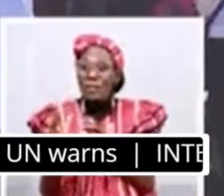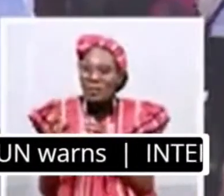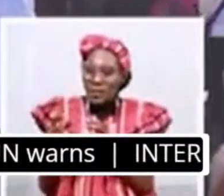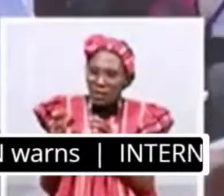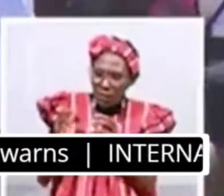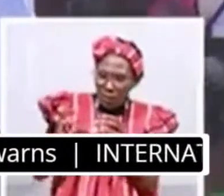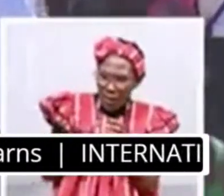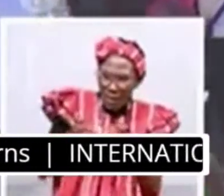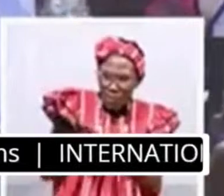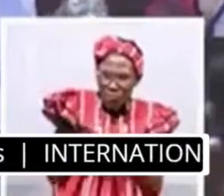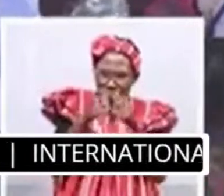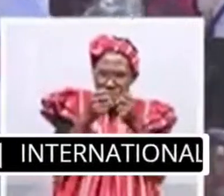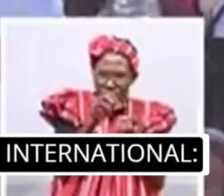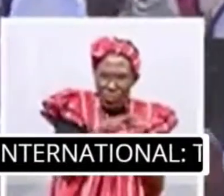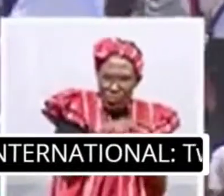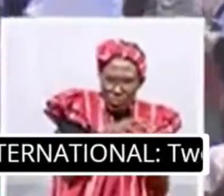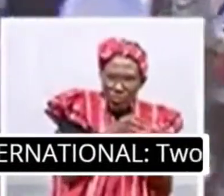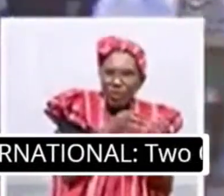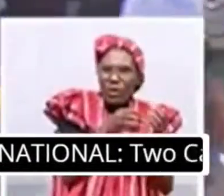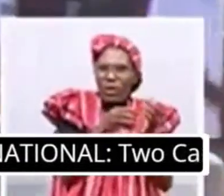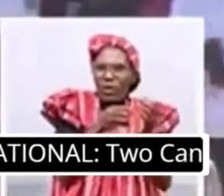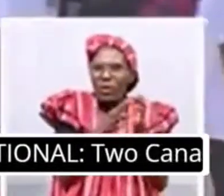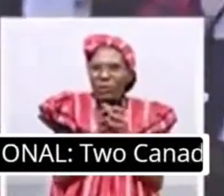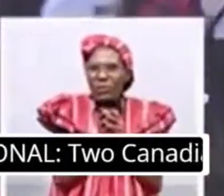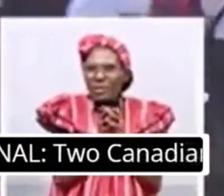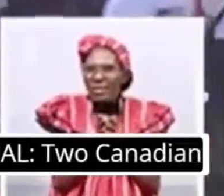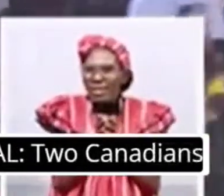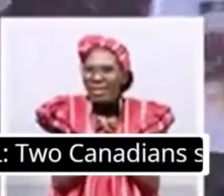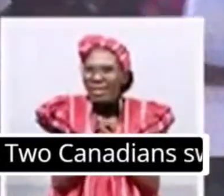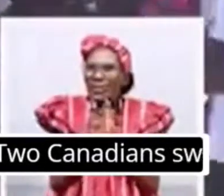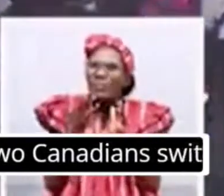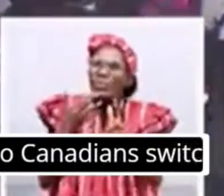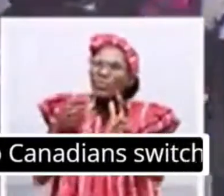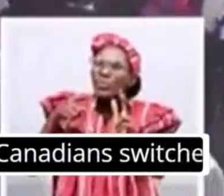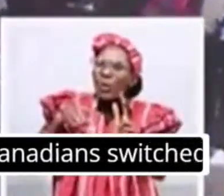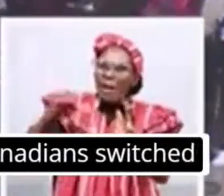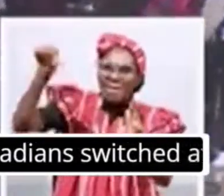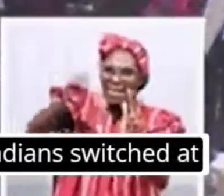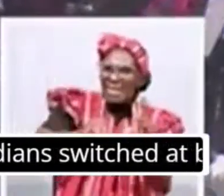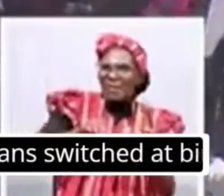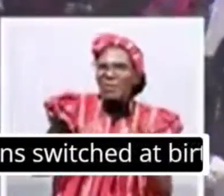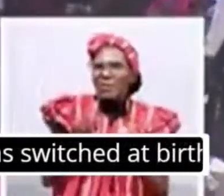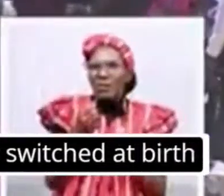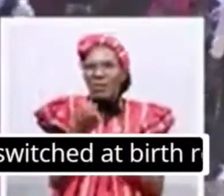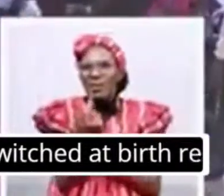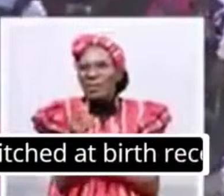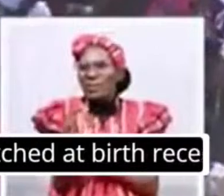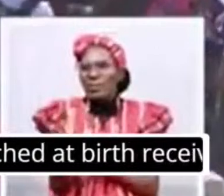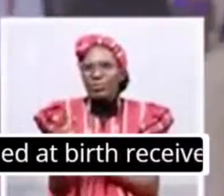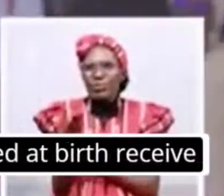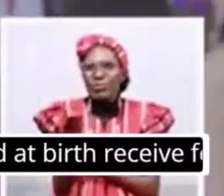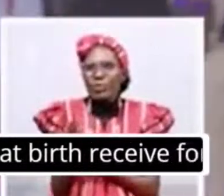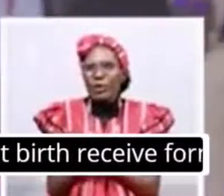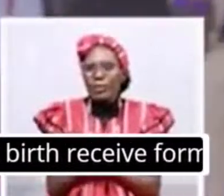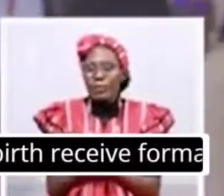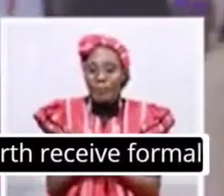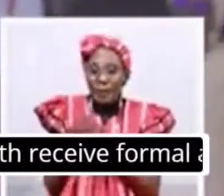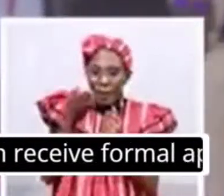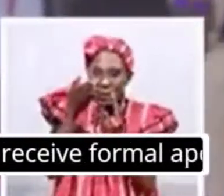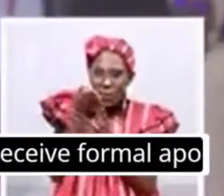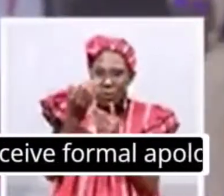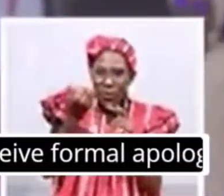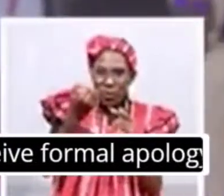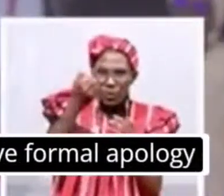and economic development in Namibia are enemy of all our people. True citizens of